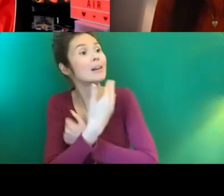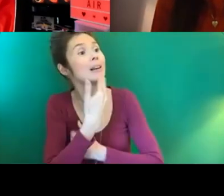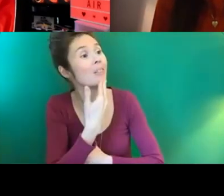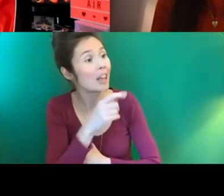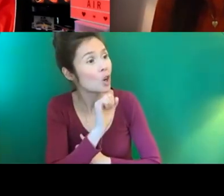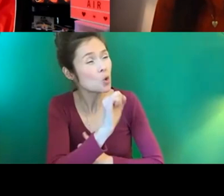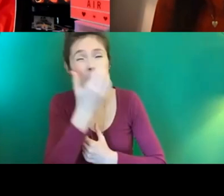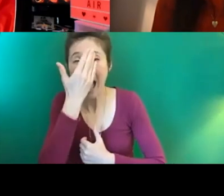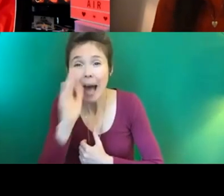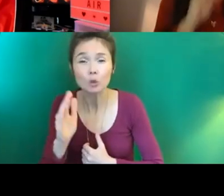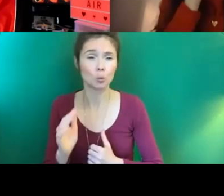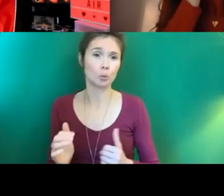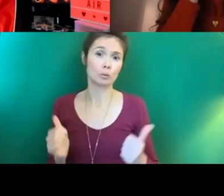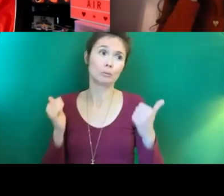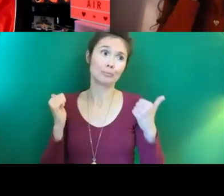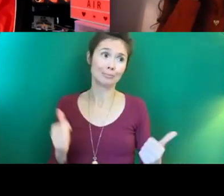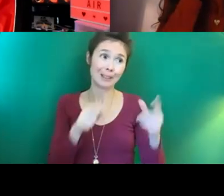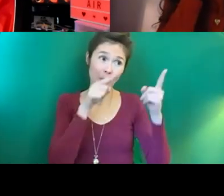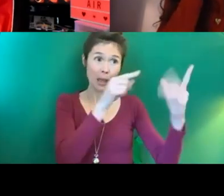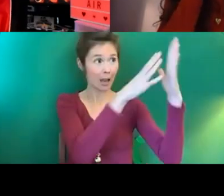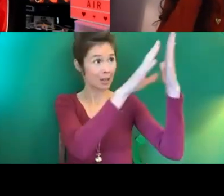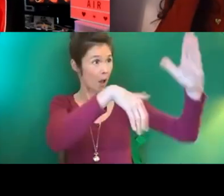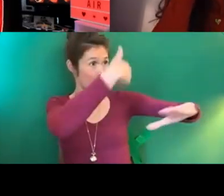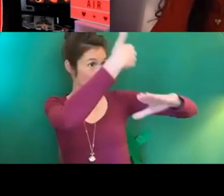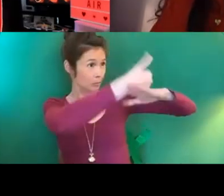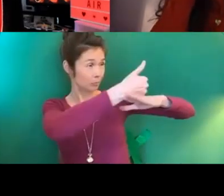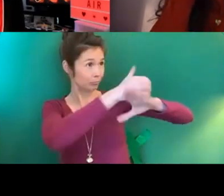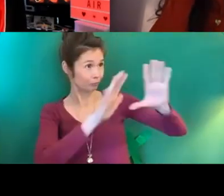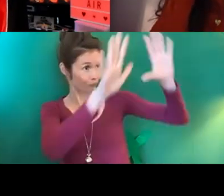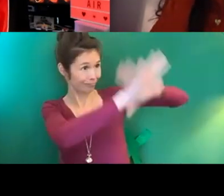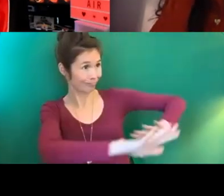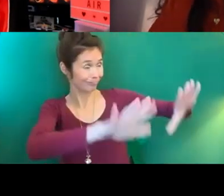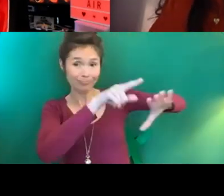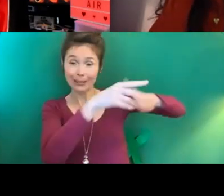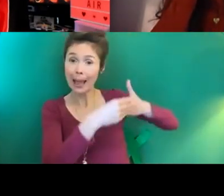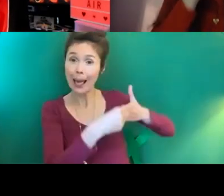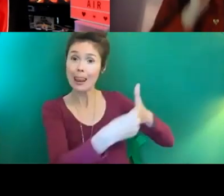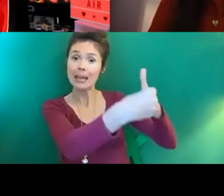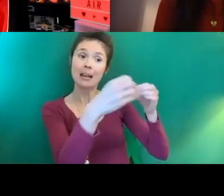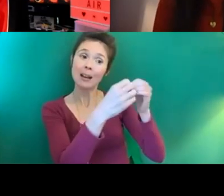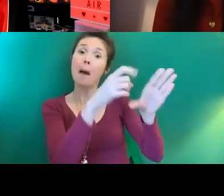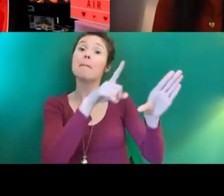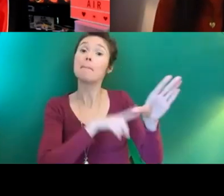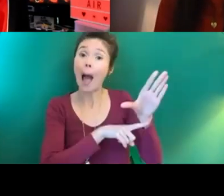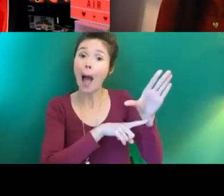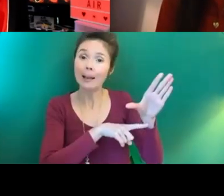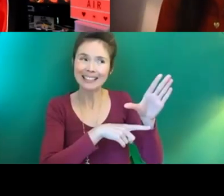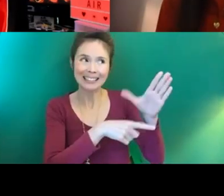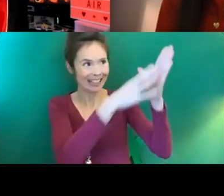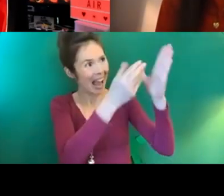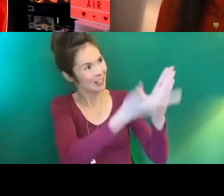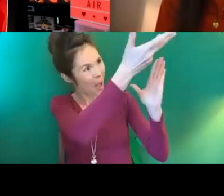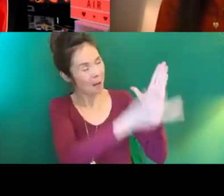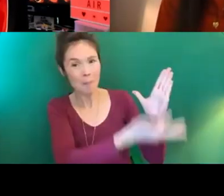for a lot of people, it's the example that people lead, like John, that will change things. And I really appreciate